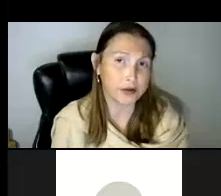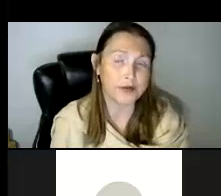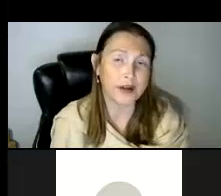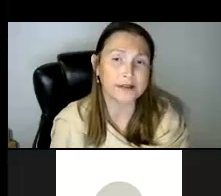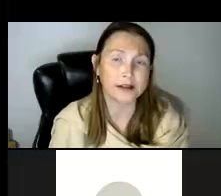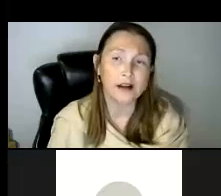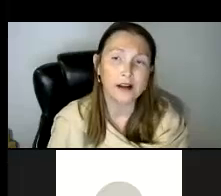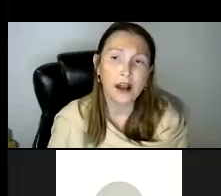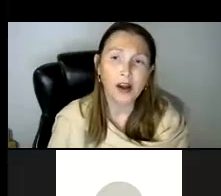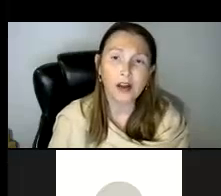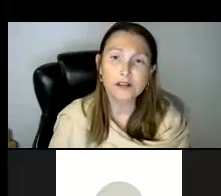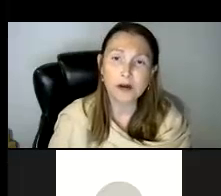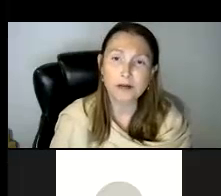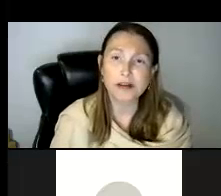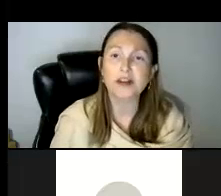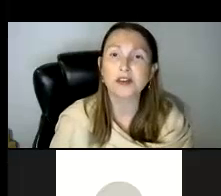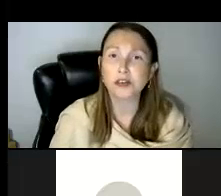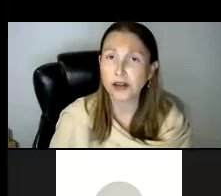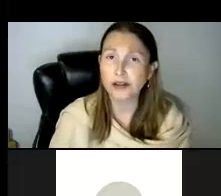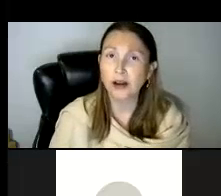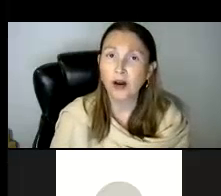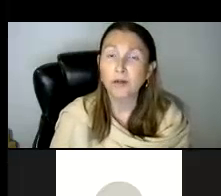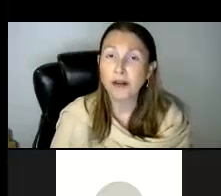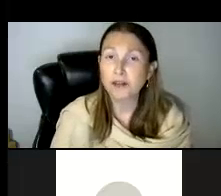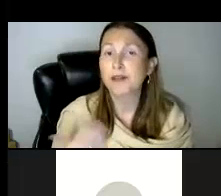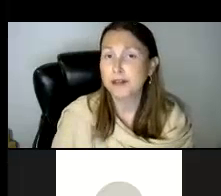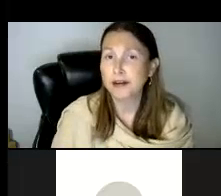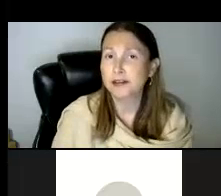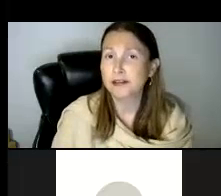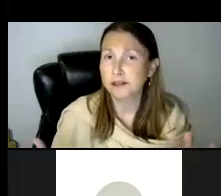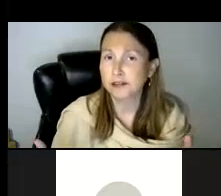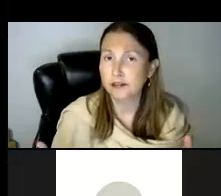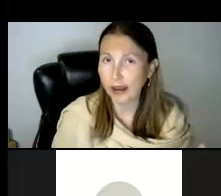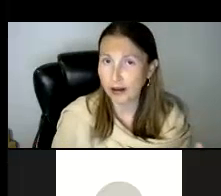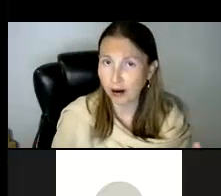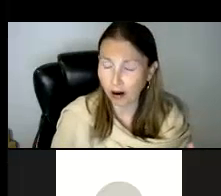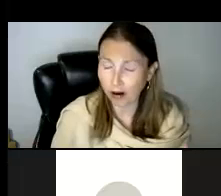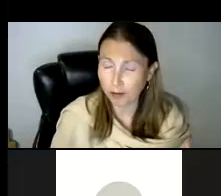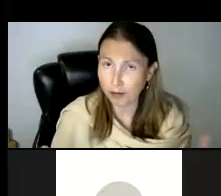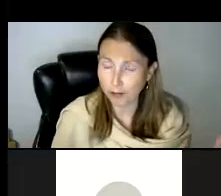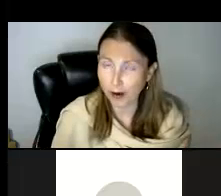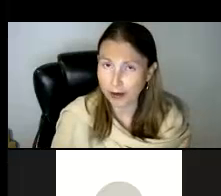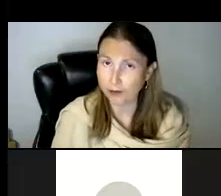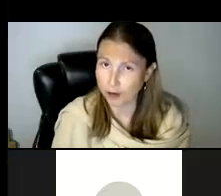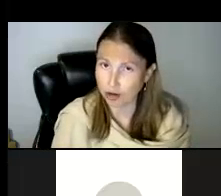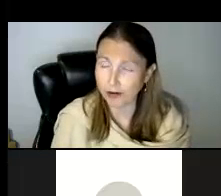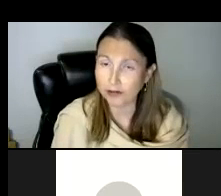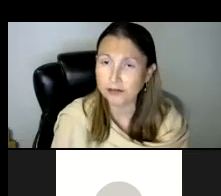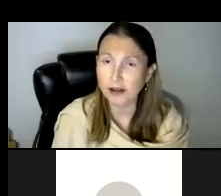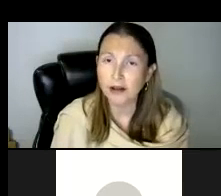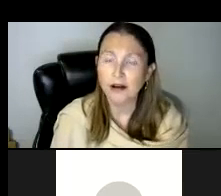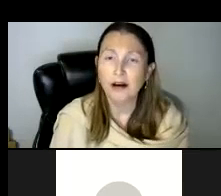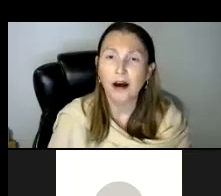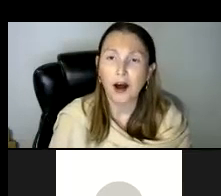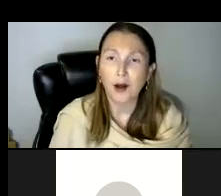the Moderna vaccine. And all these recommendations are done based off of the data that are provided from the